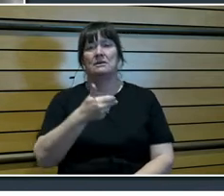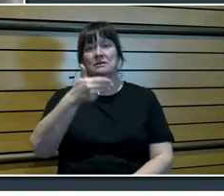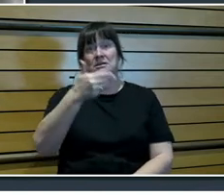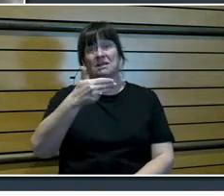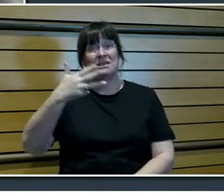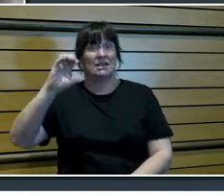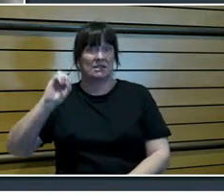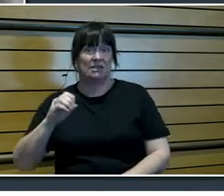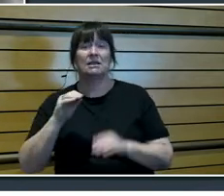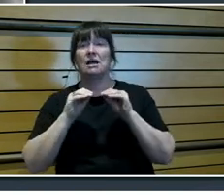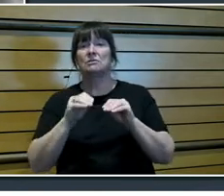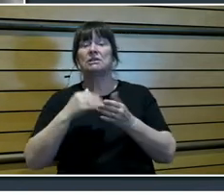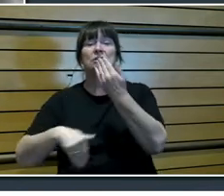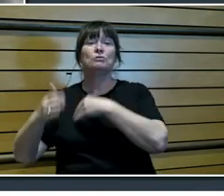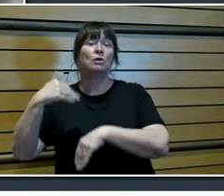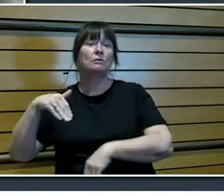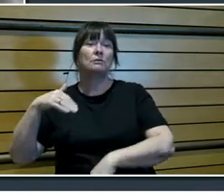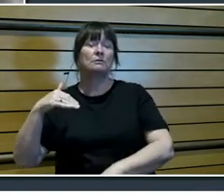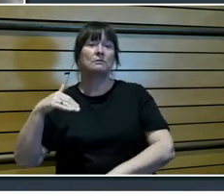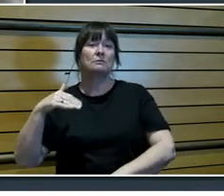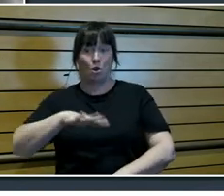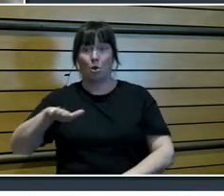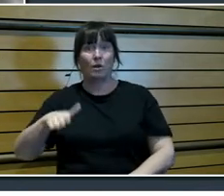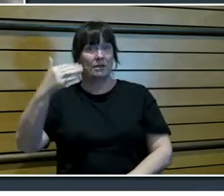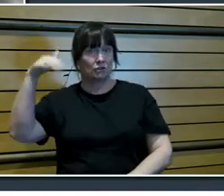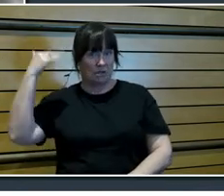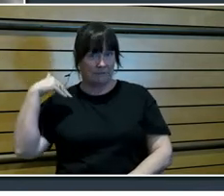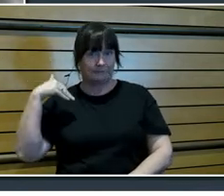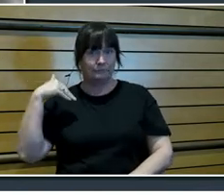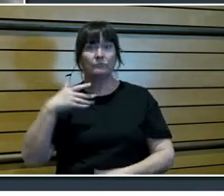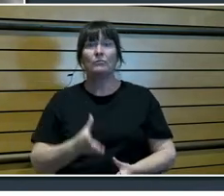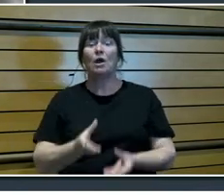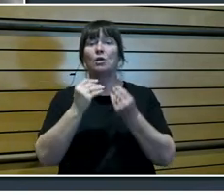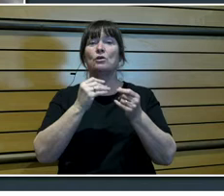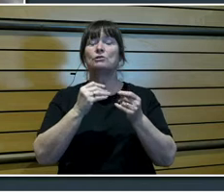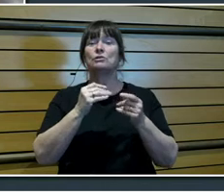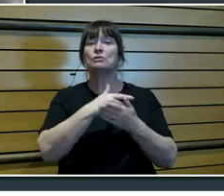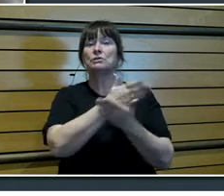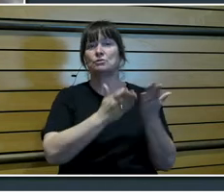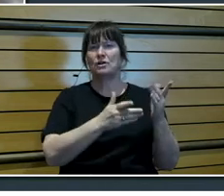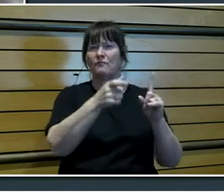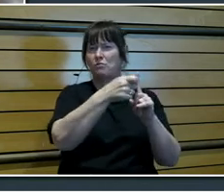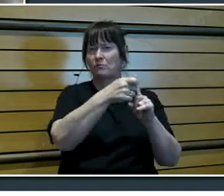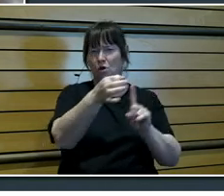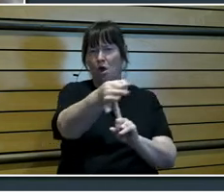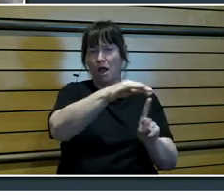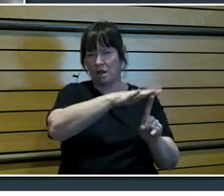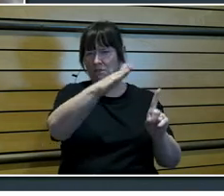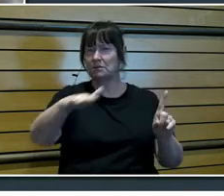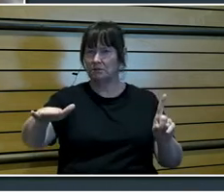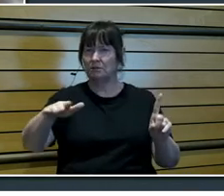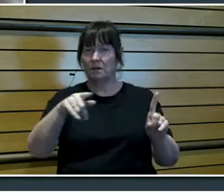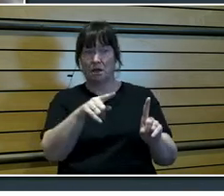history at Kalenzo High School, I learnt the story of Pukimukimuki Island, that within 20 years of being guaranteed a